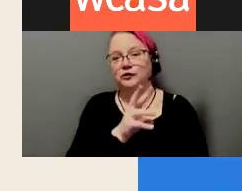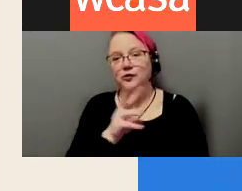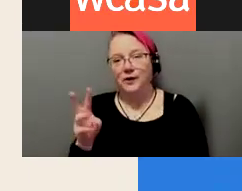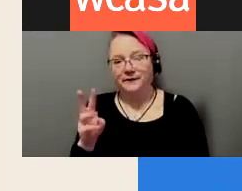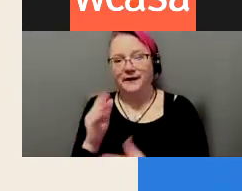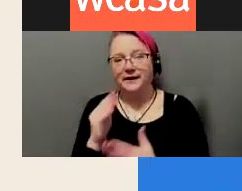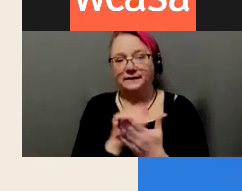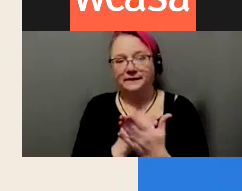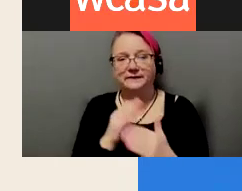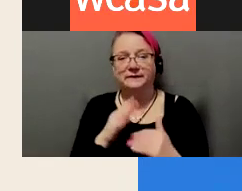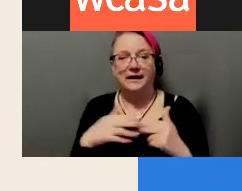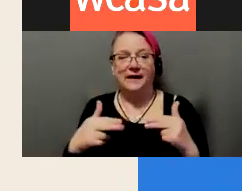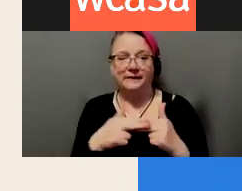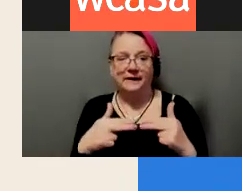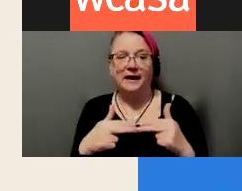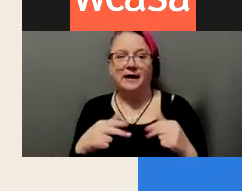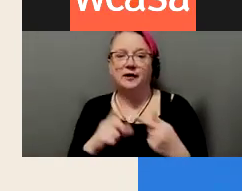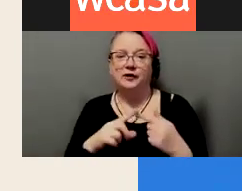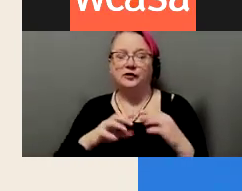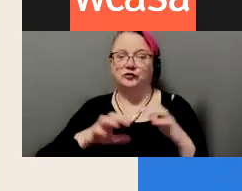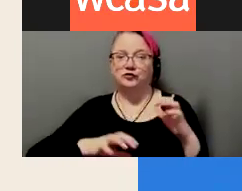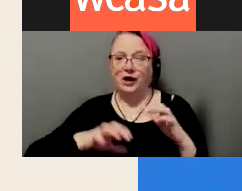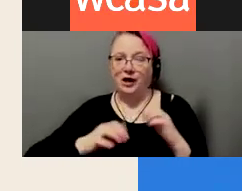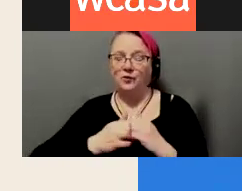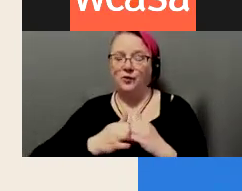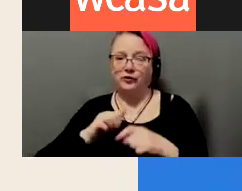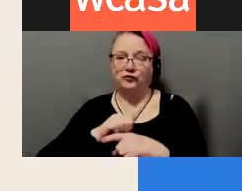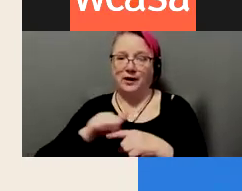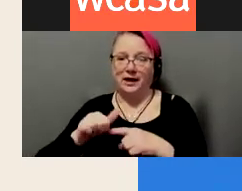listed on the slide to chat with trained counselors.